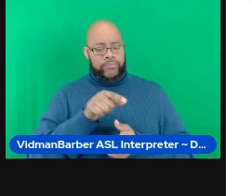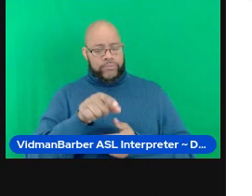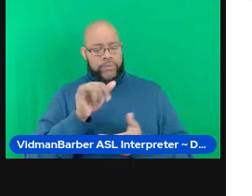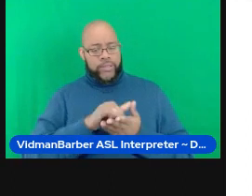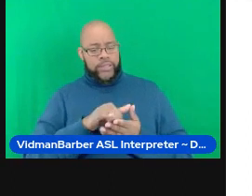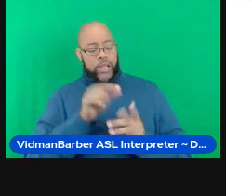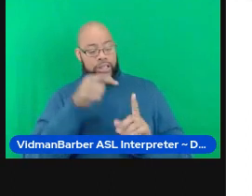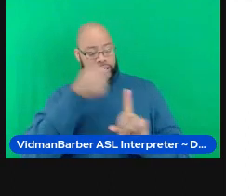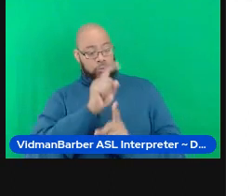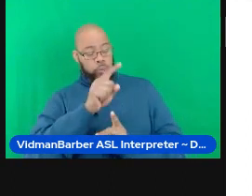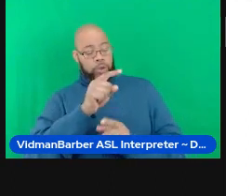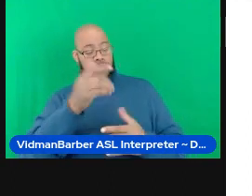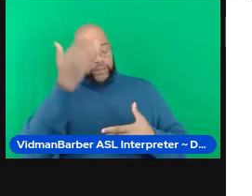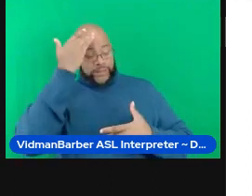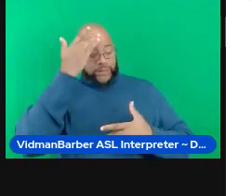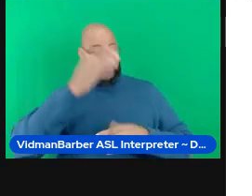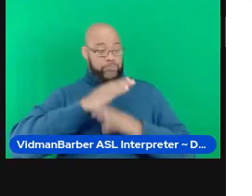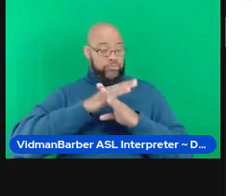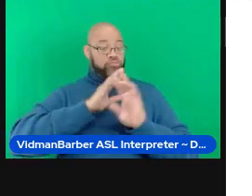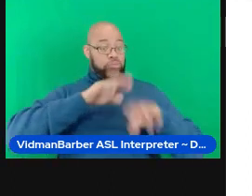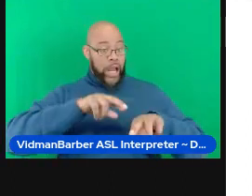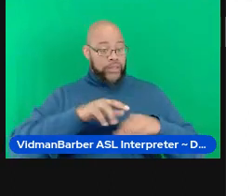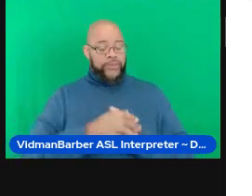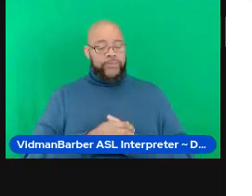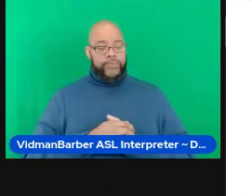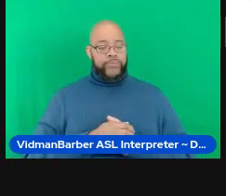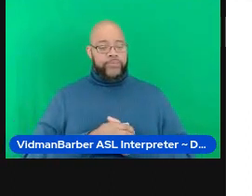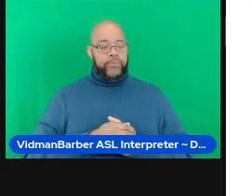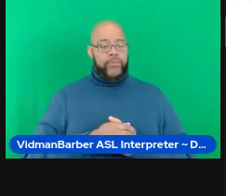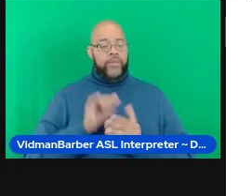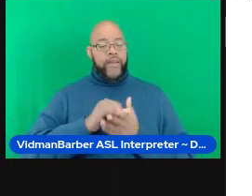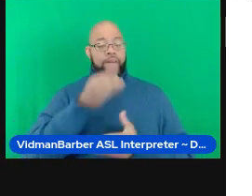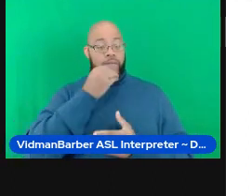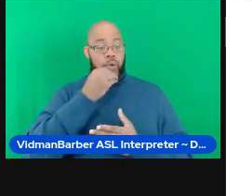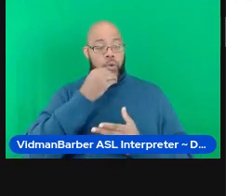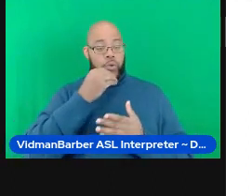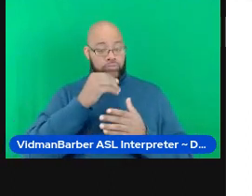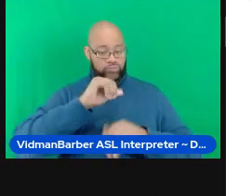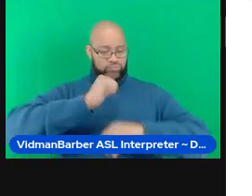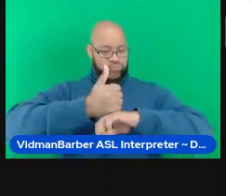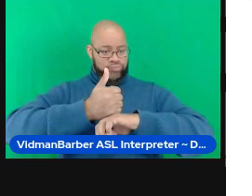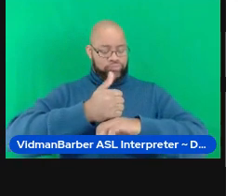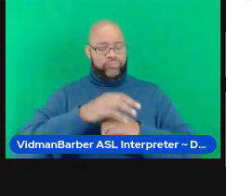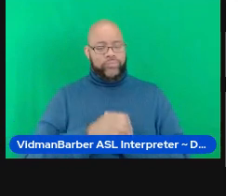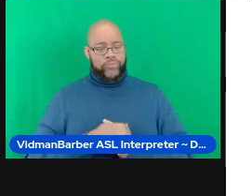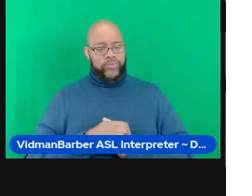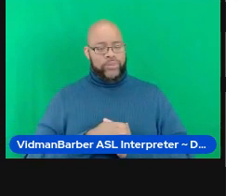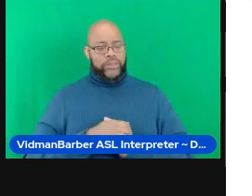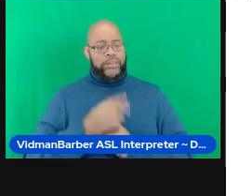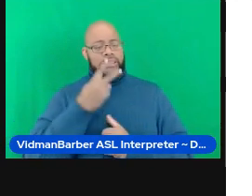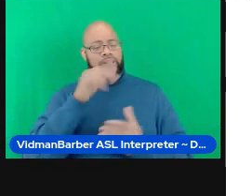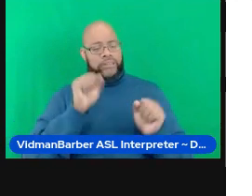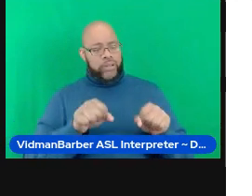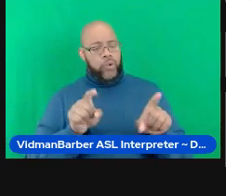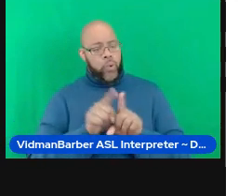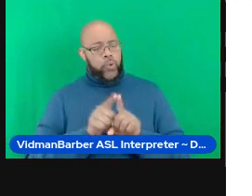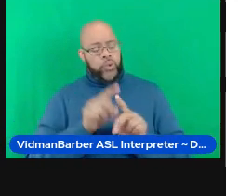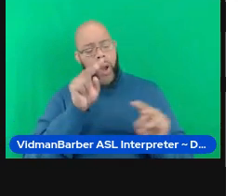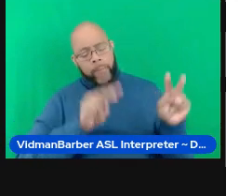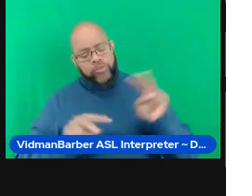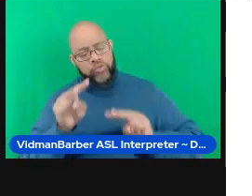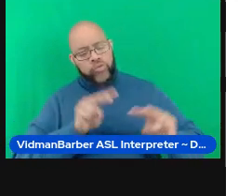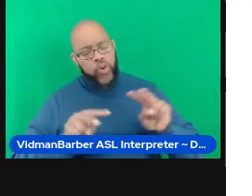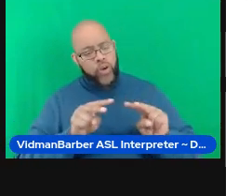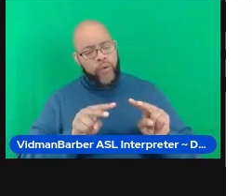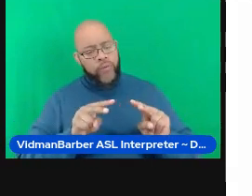site where the immune response to food antigen is being mounted, and the lamina propria, where we can also observe the